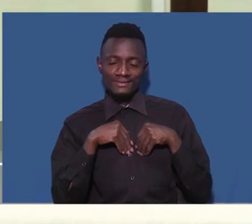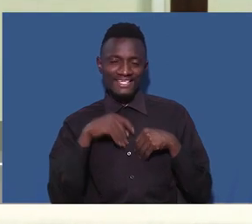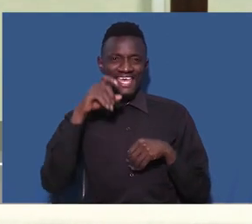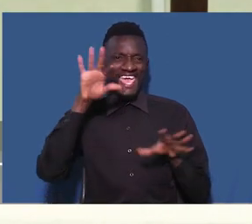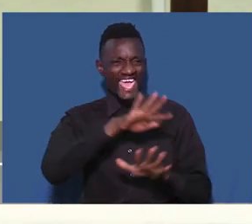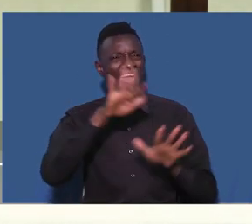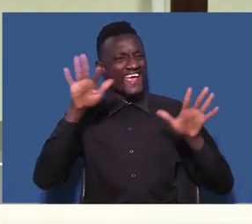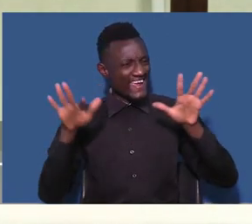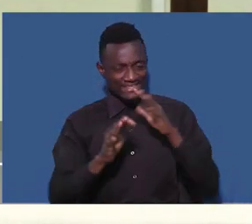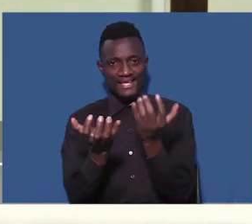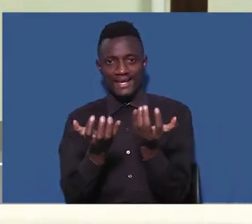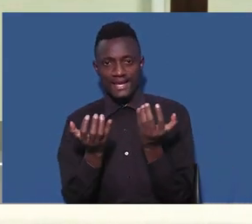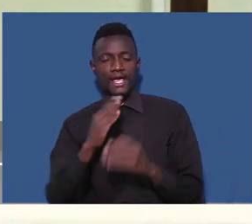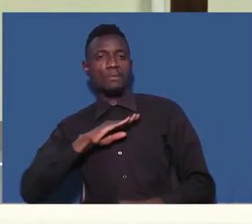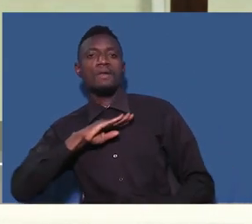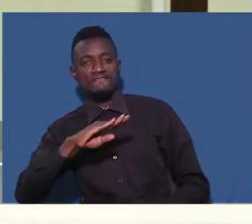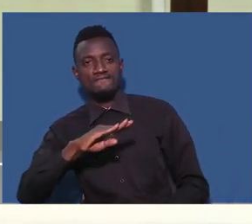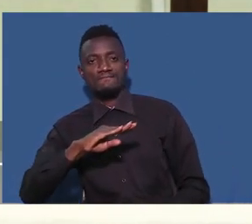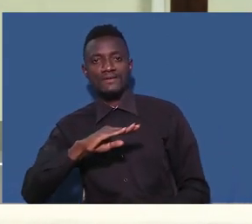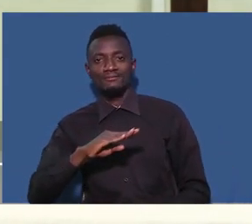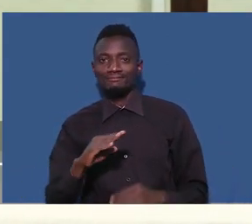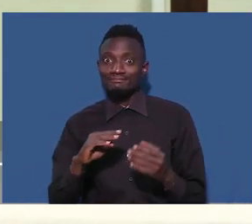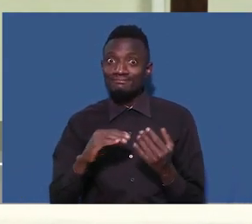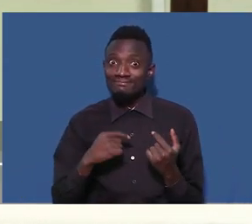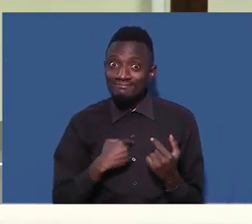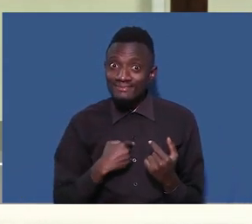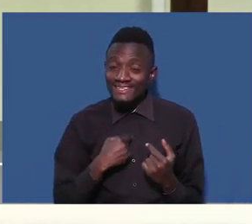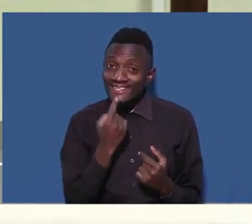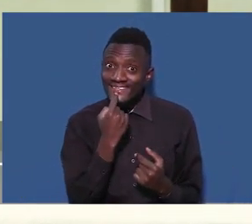possess. So what am I actually saying today?